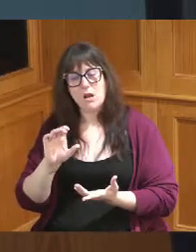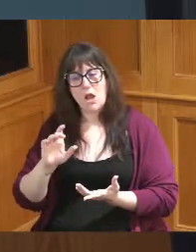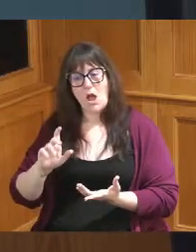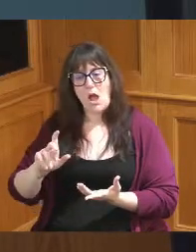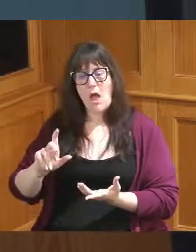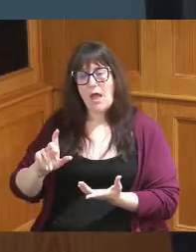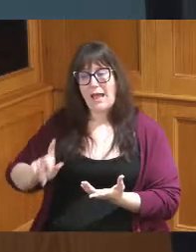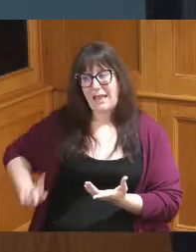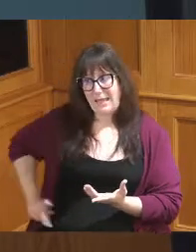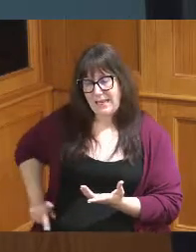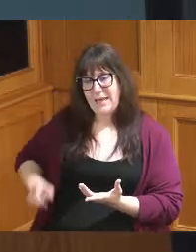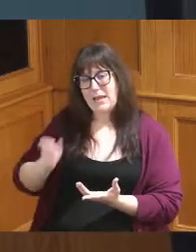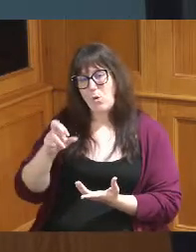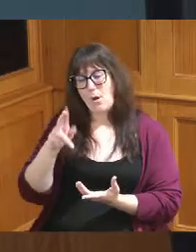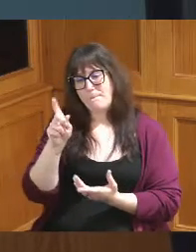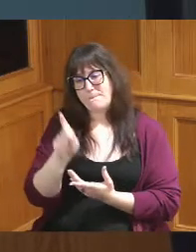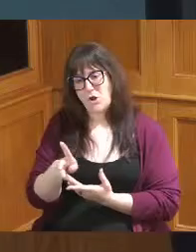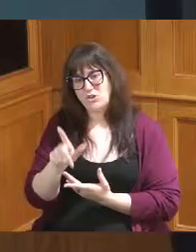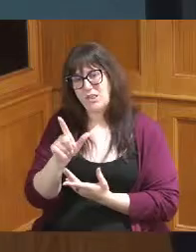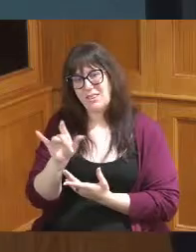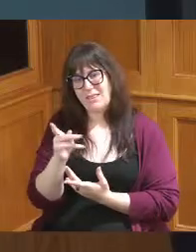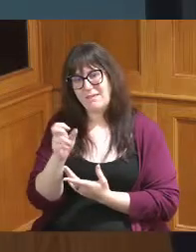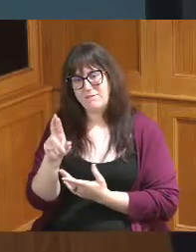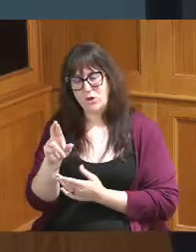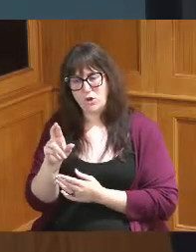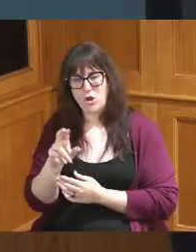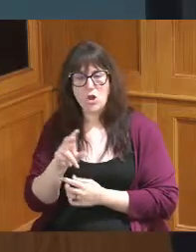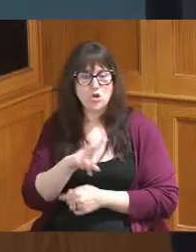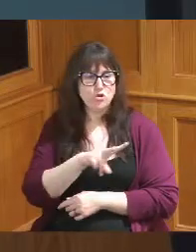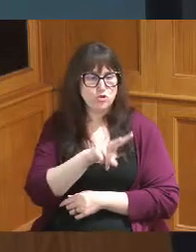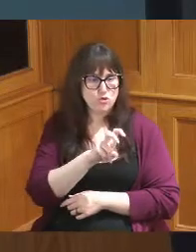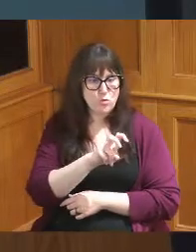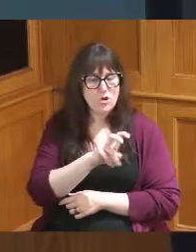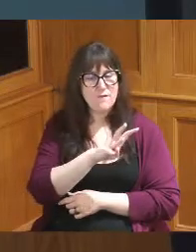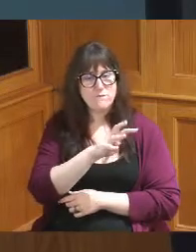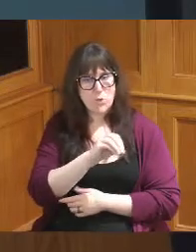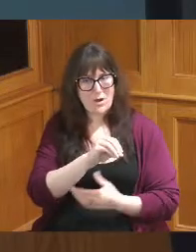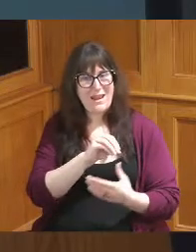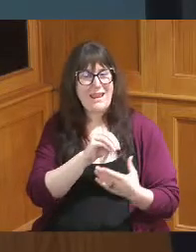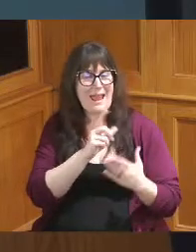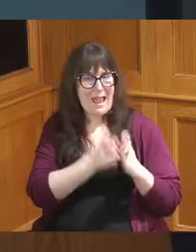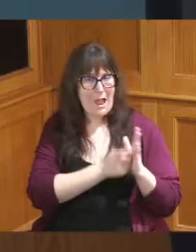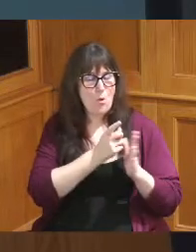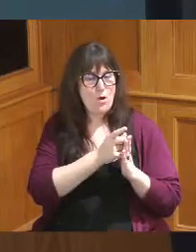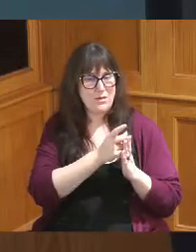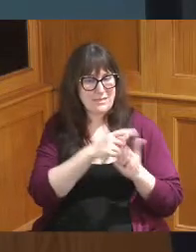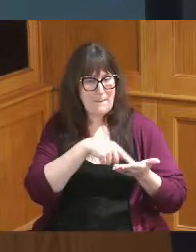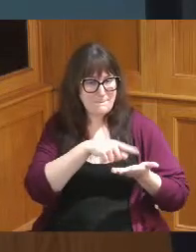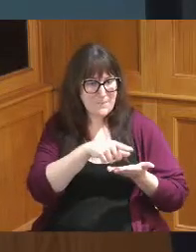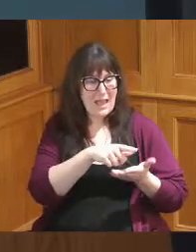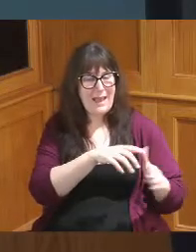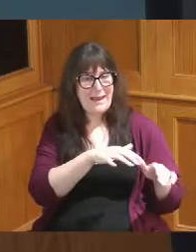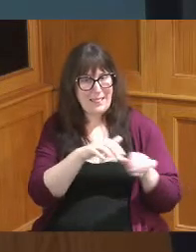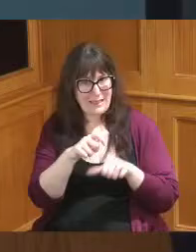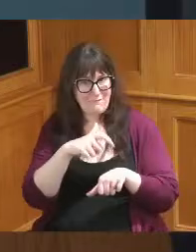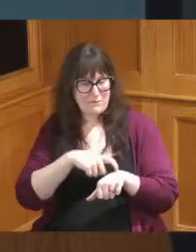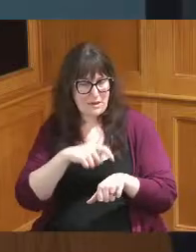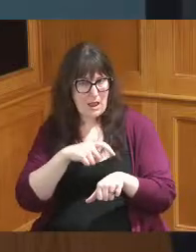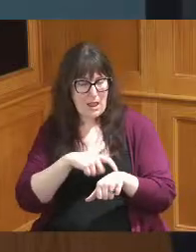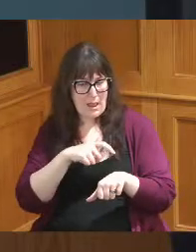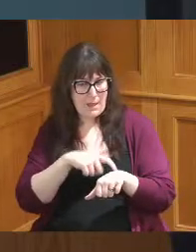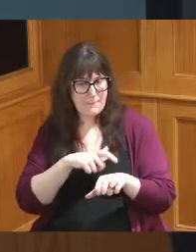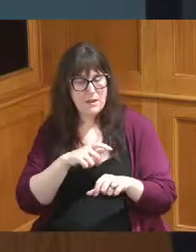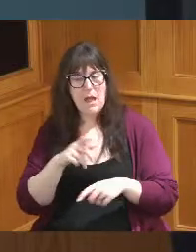partial liver donation up to 240 hours of paid leave in a calendar year beginning the date of the procedure, and the bone